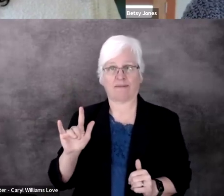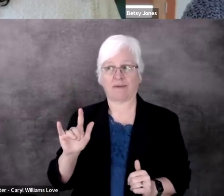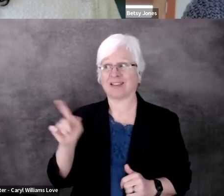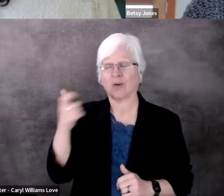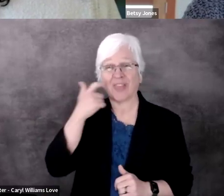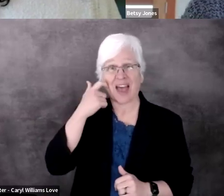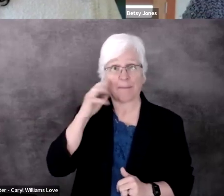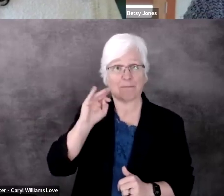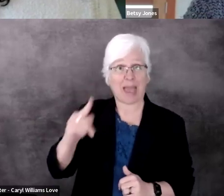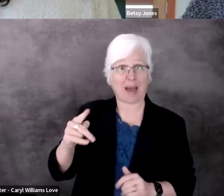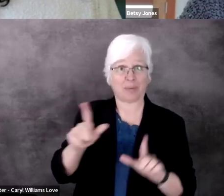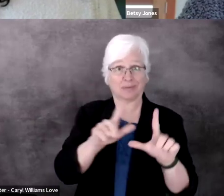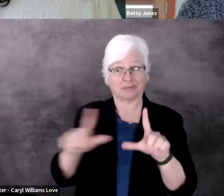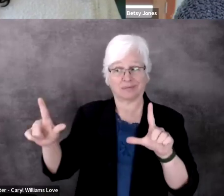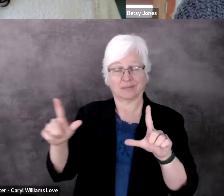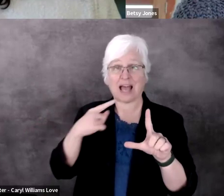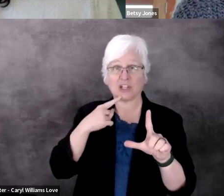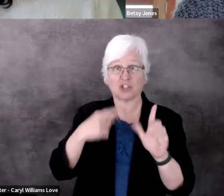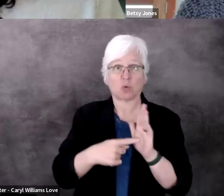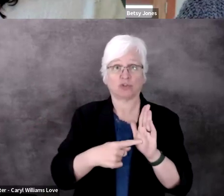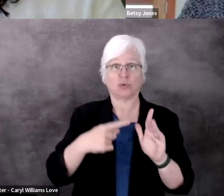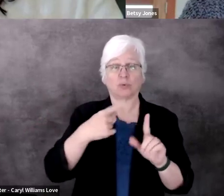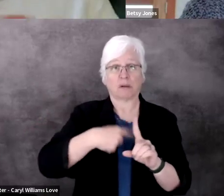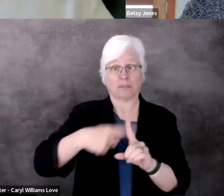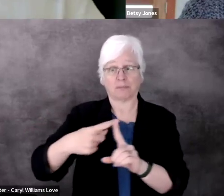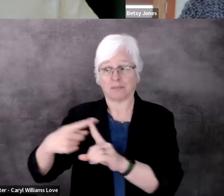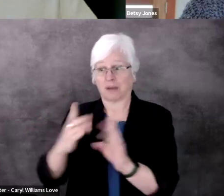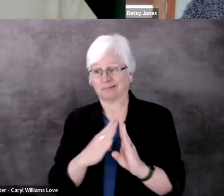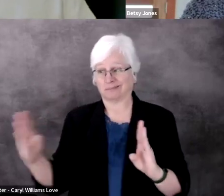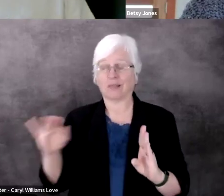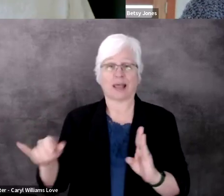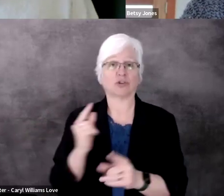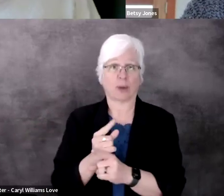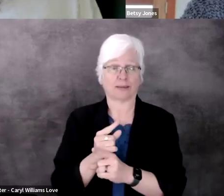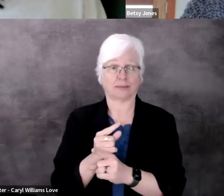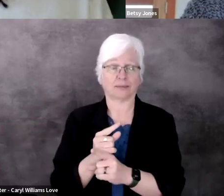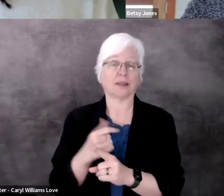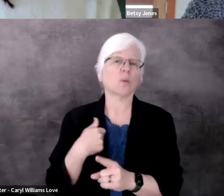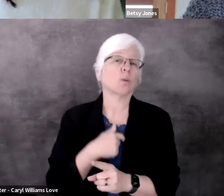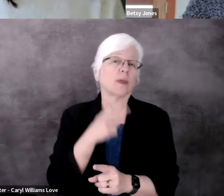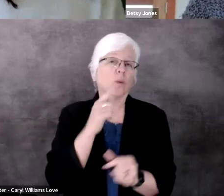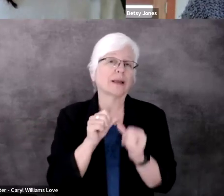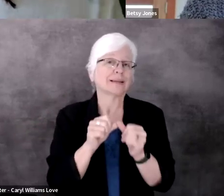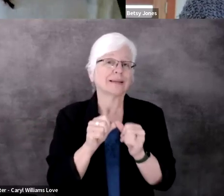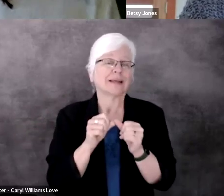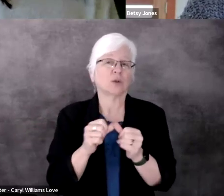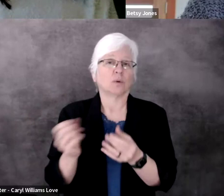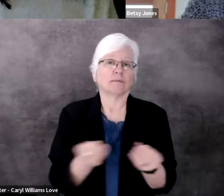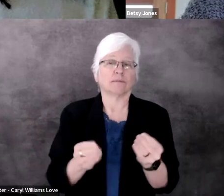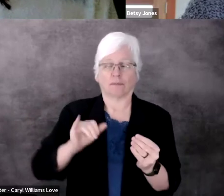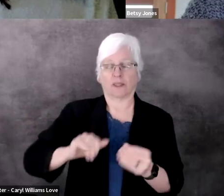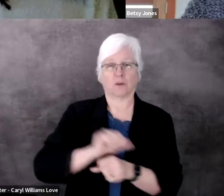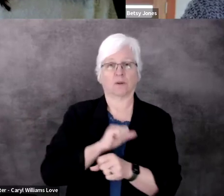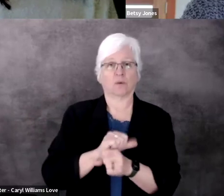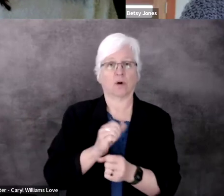presented earlier is correct. And we will continue to facilitate the work that we're doing through